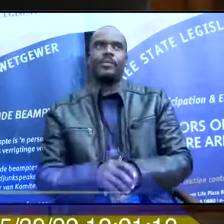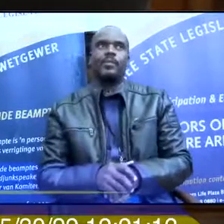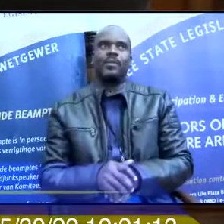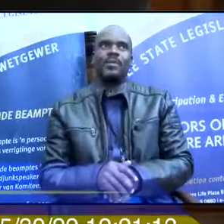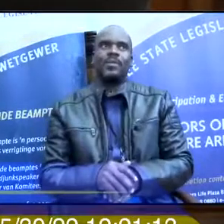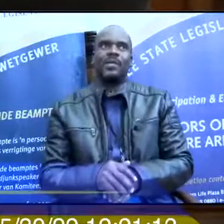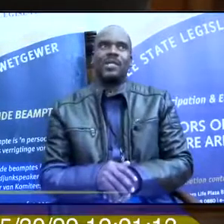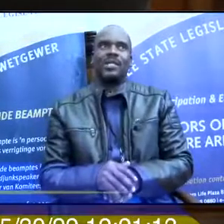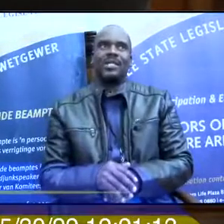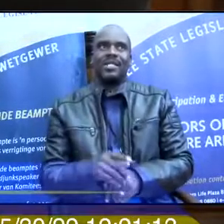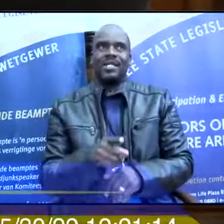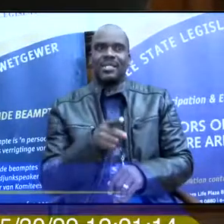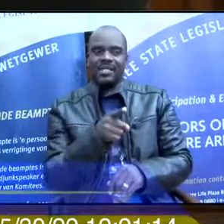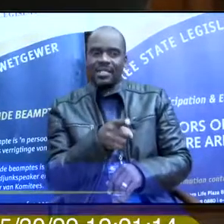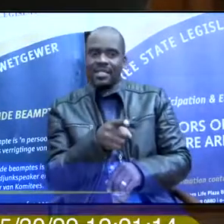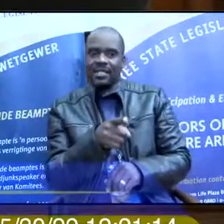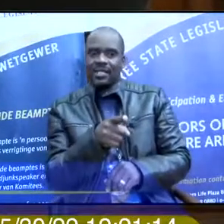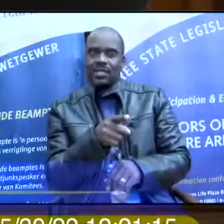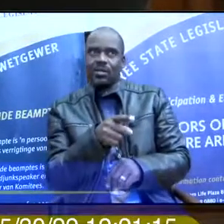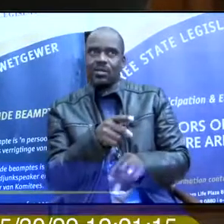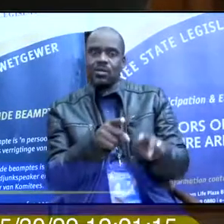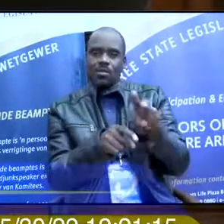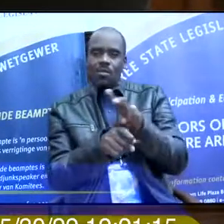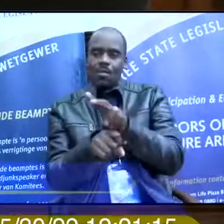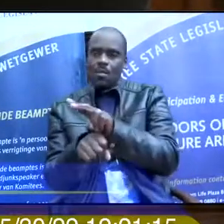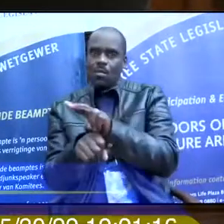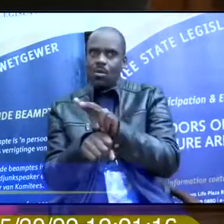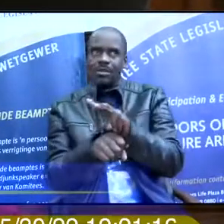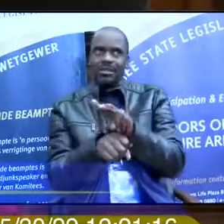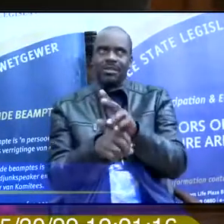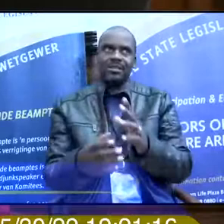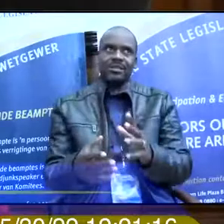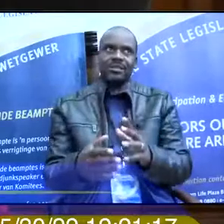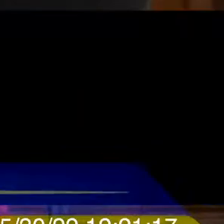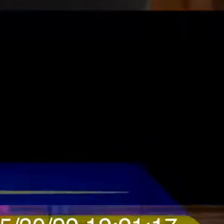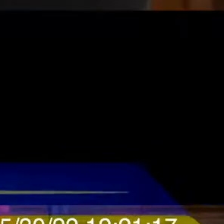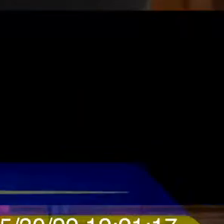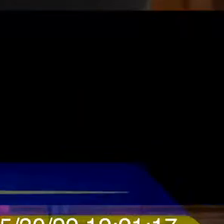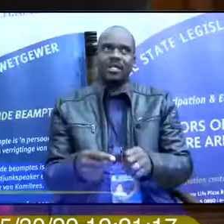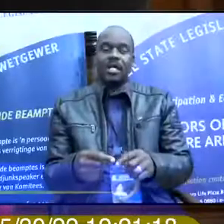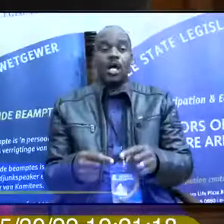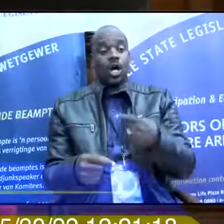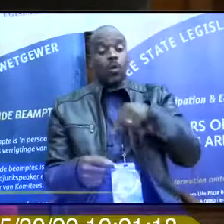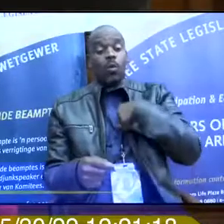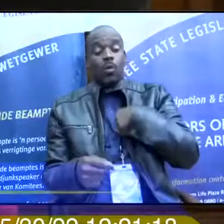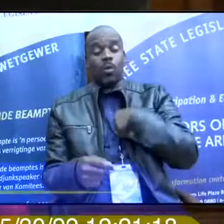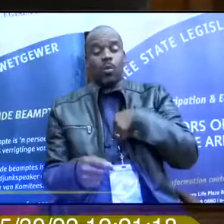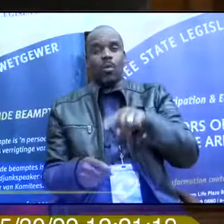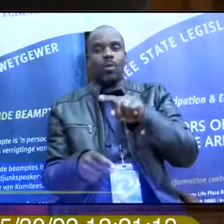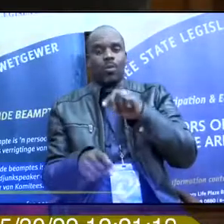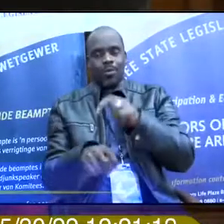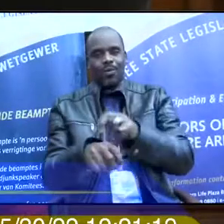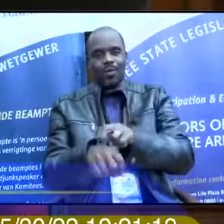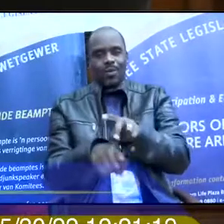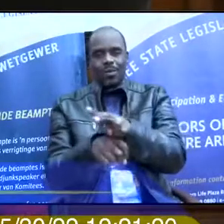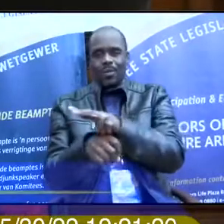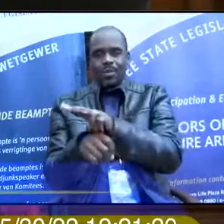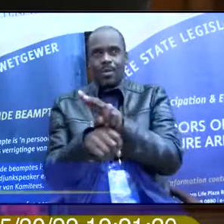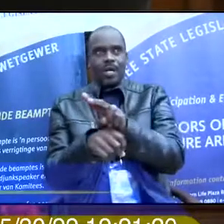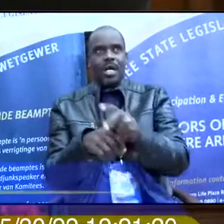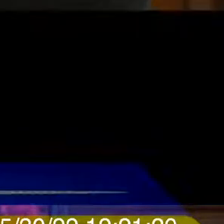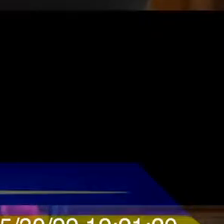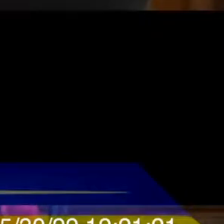the state need to intervene in siberia still water it cannot be correct that one